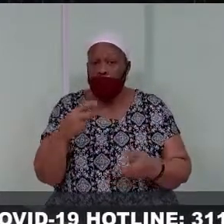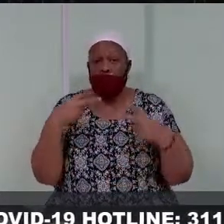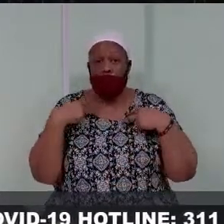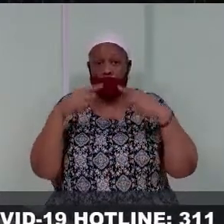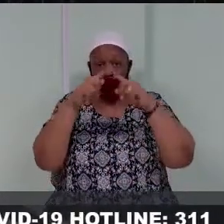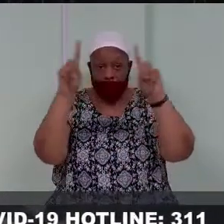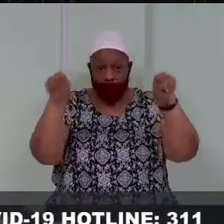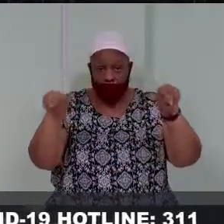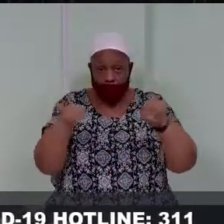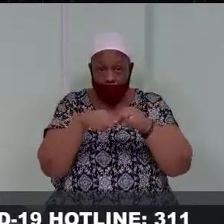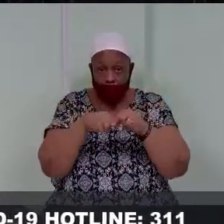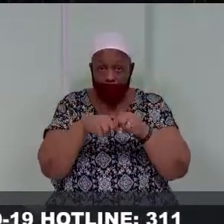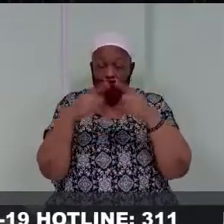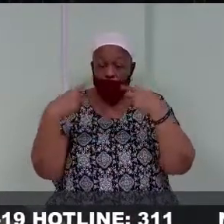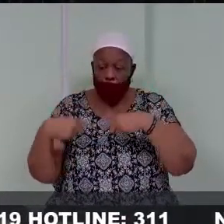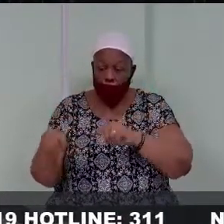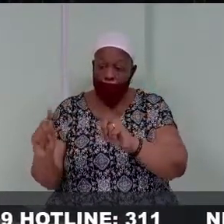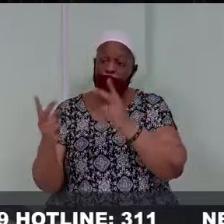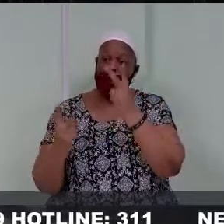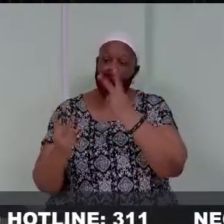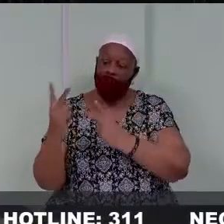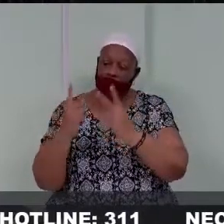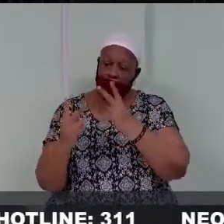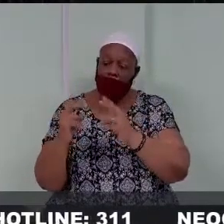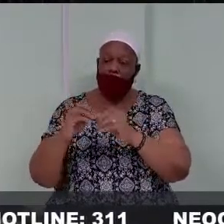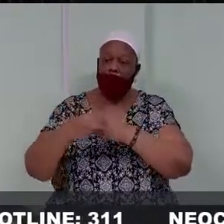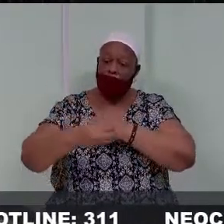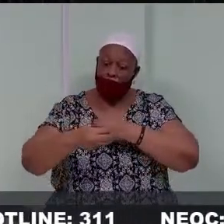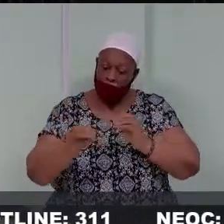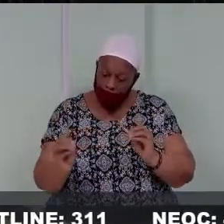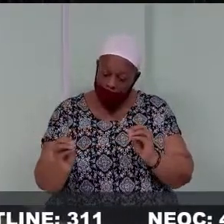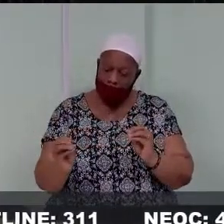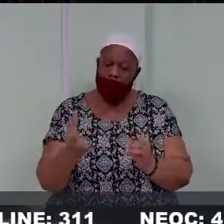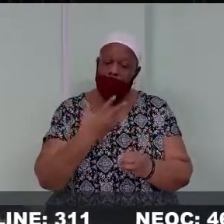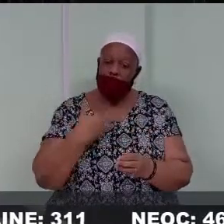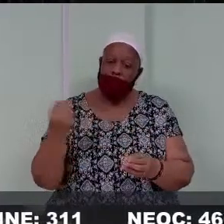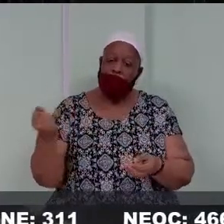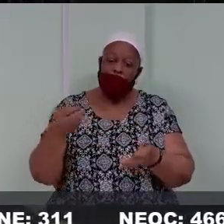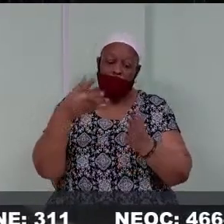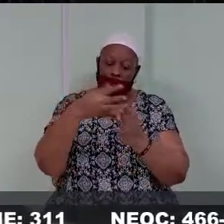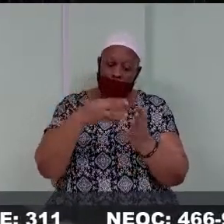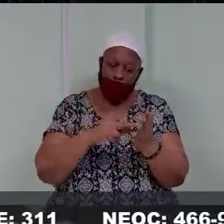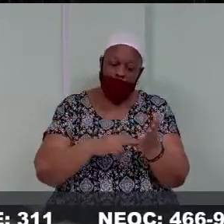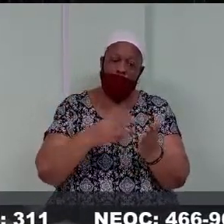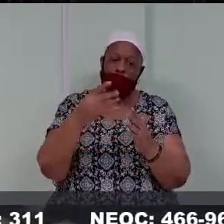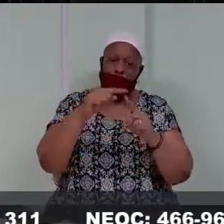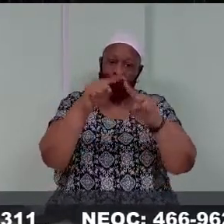Childhood Development Unit to begin the process of registration and approval.